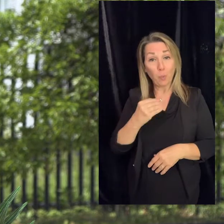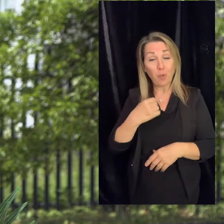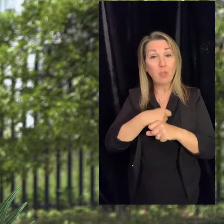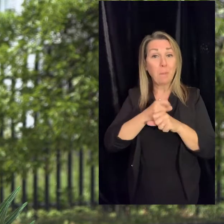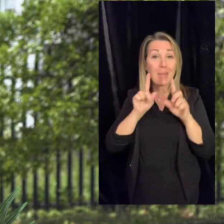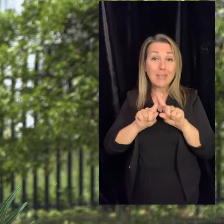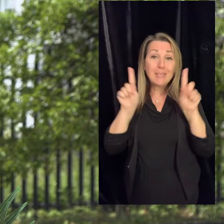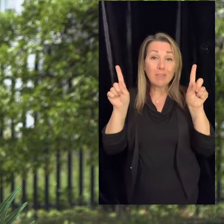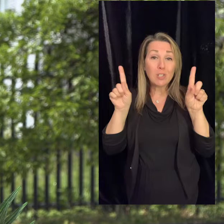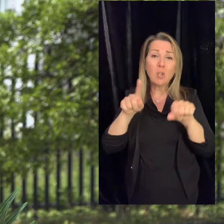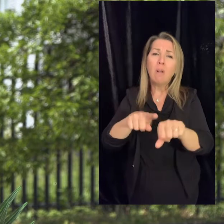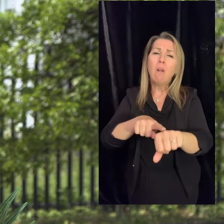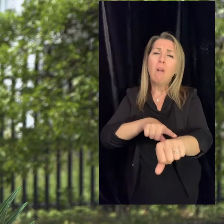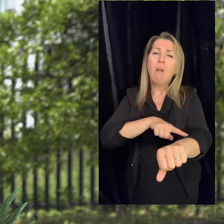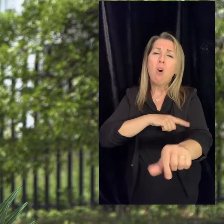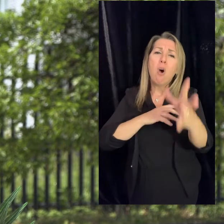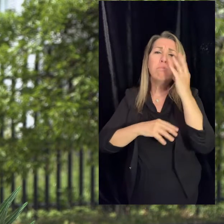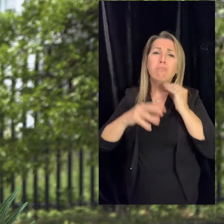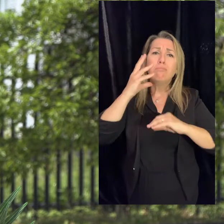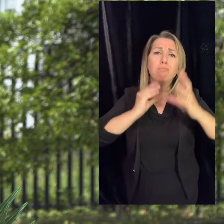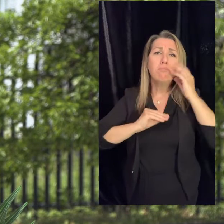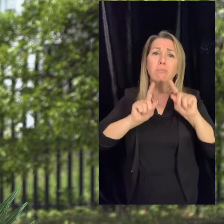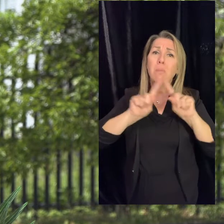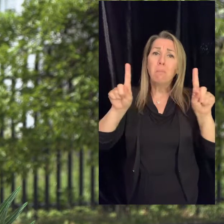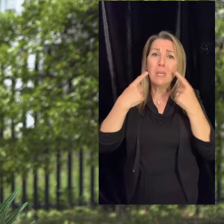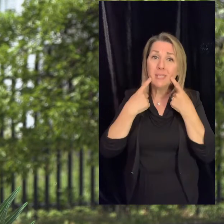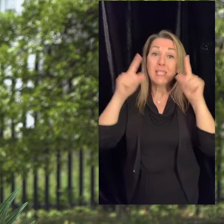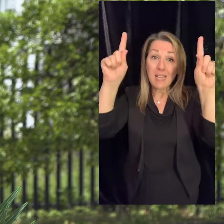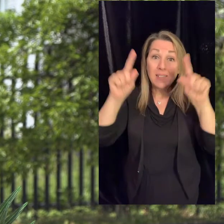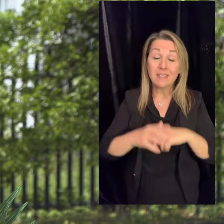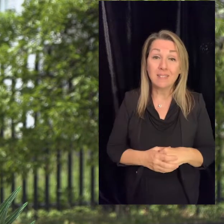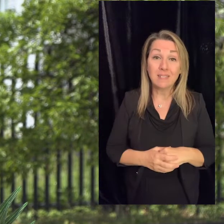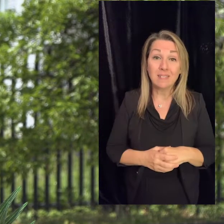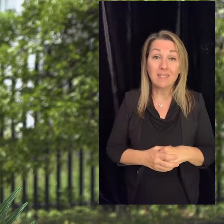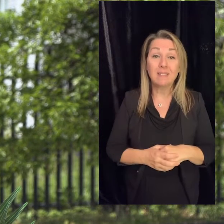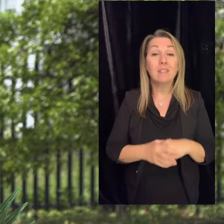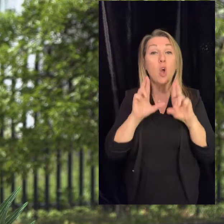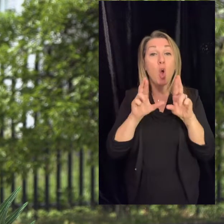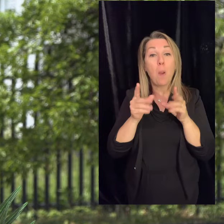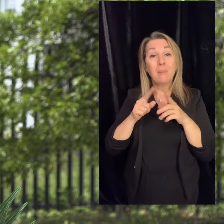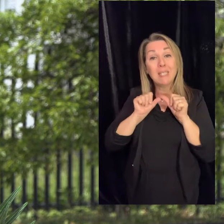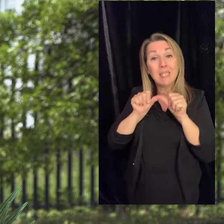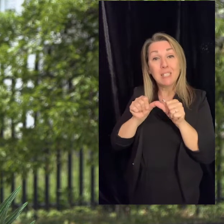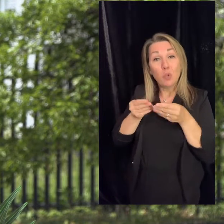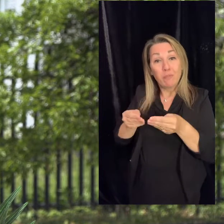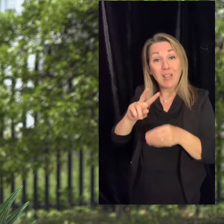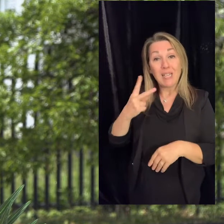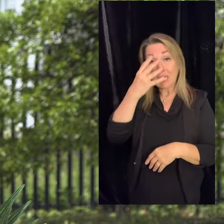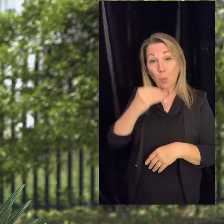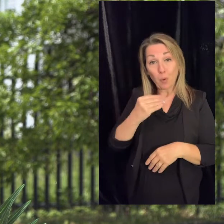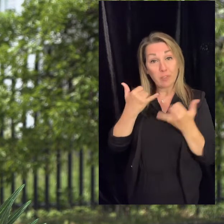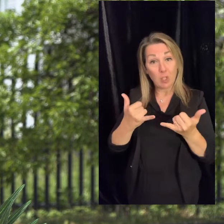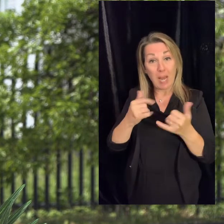difference. It was a long path, but you did it. I hope you will remember to continue to feed that wolf today, tomorrow, and